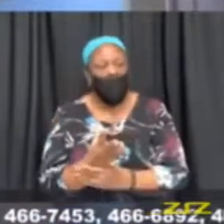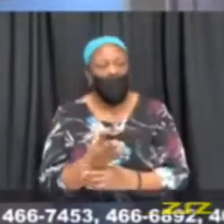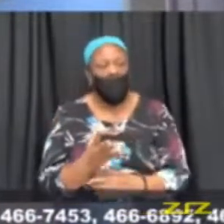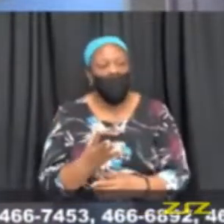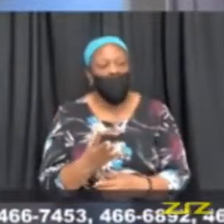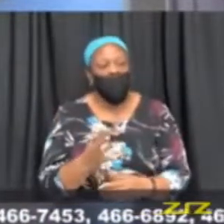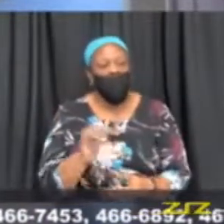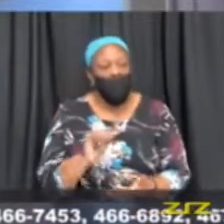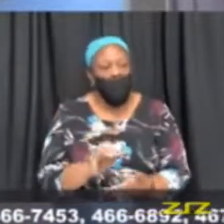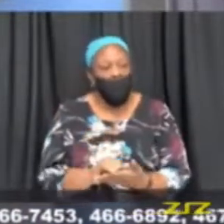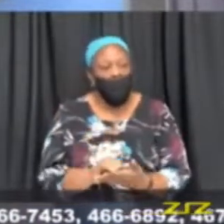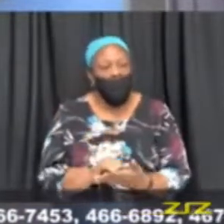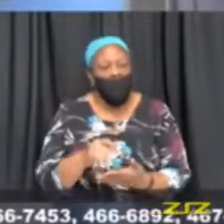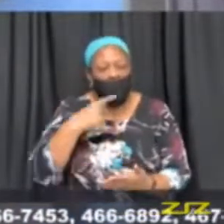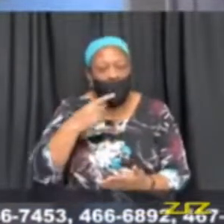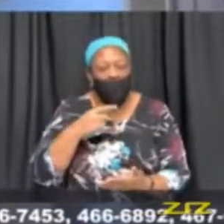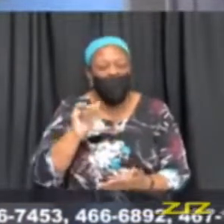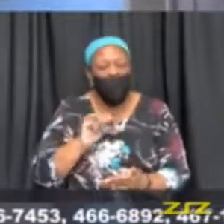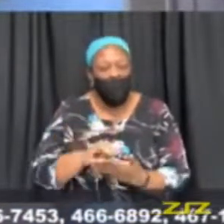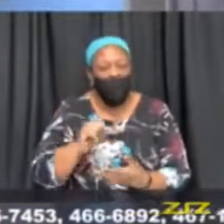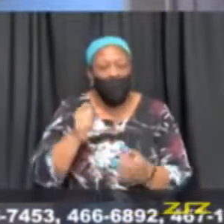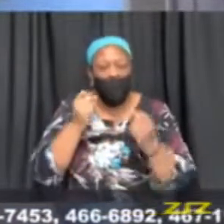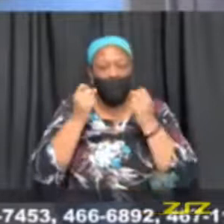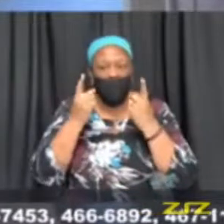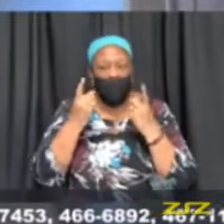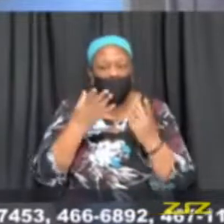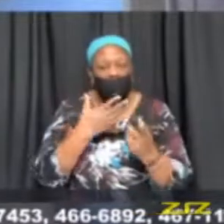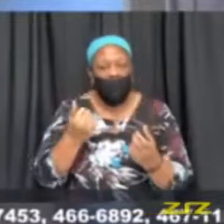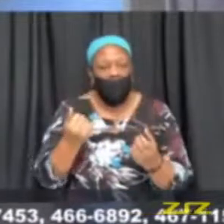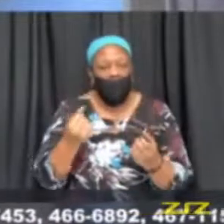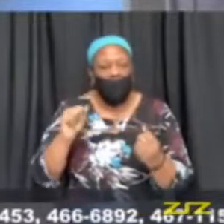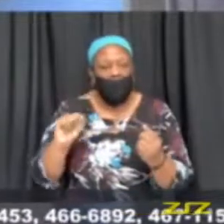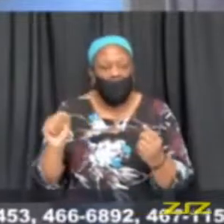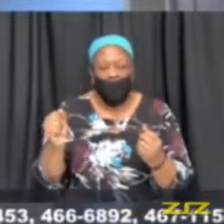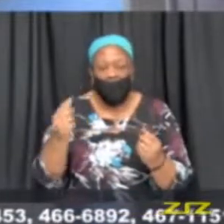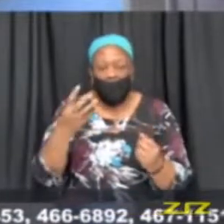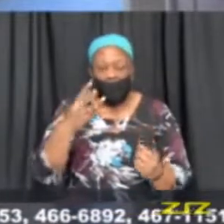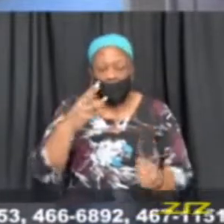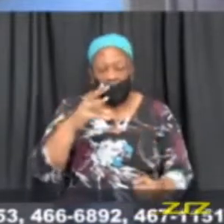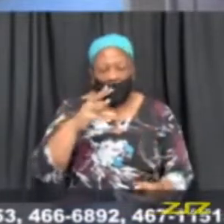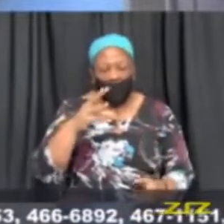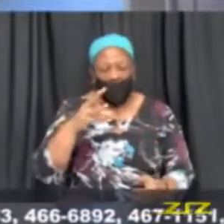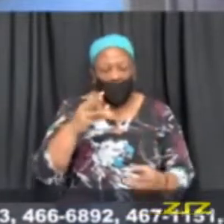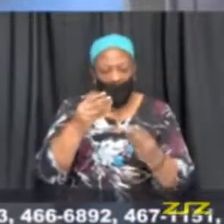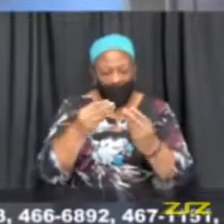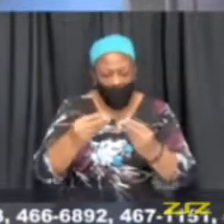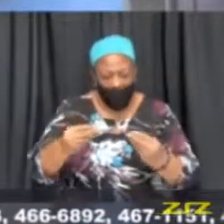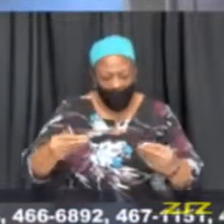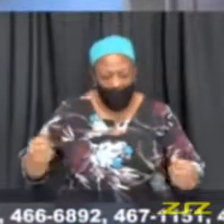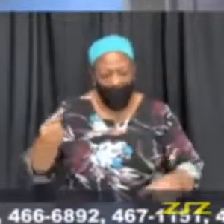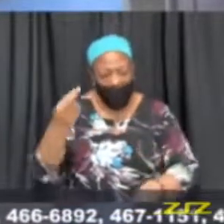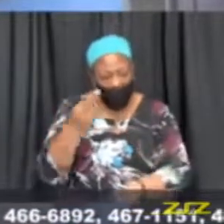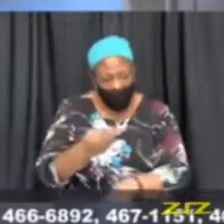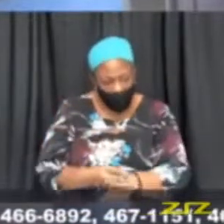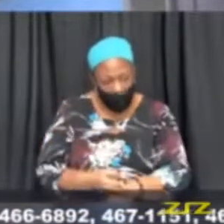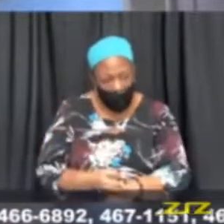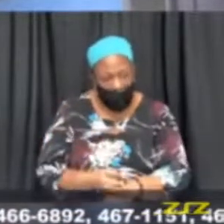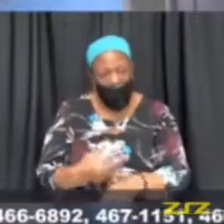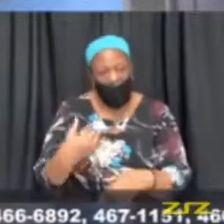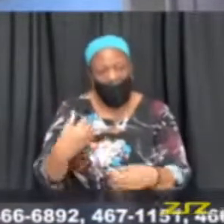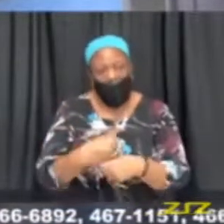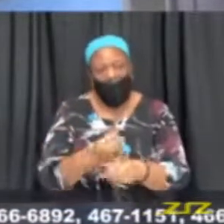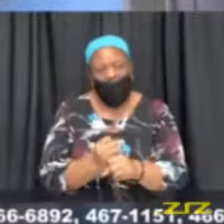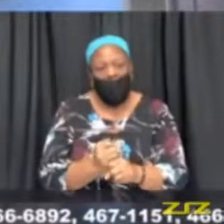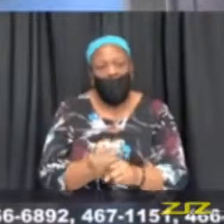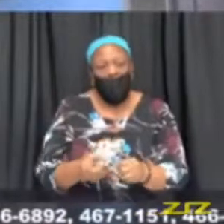the ones that are generated when magma is trying to find a pathway. So what it does is it breaks the rock up